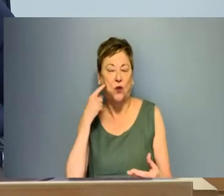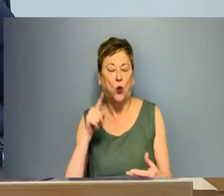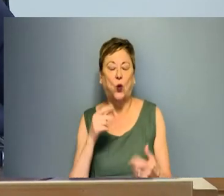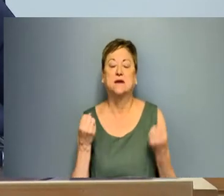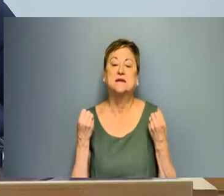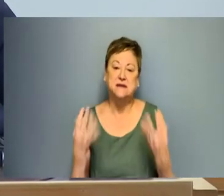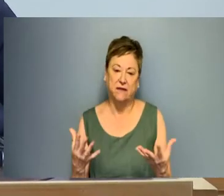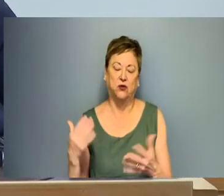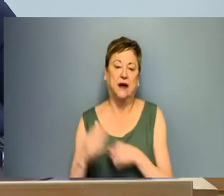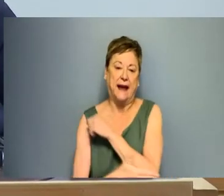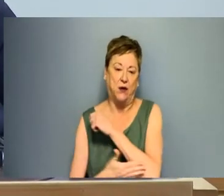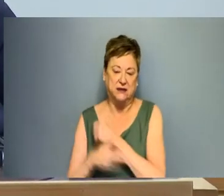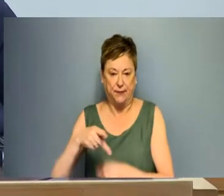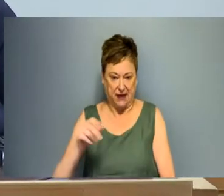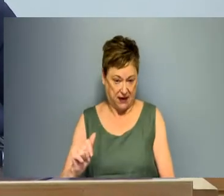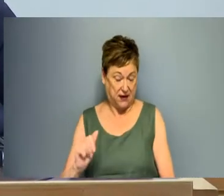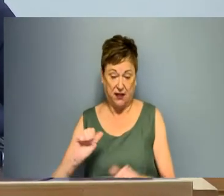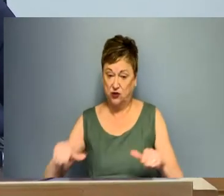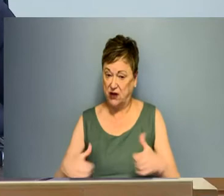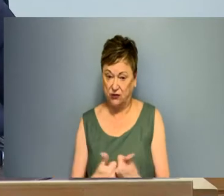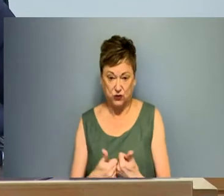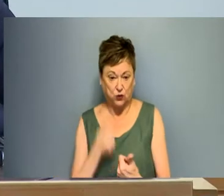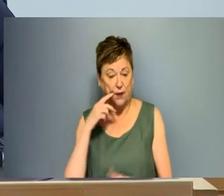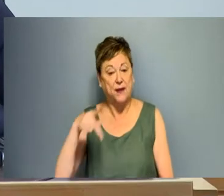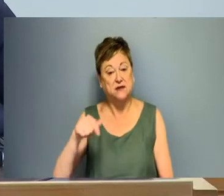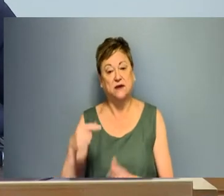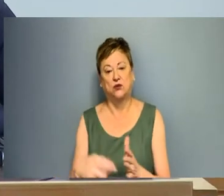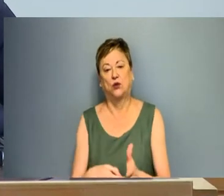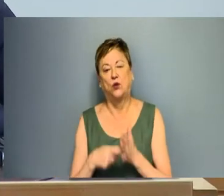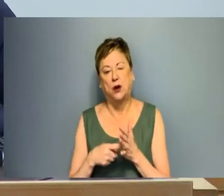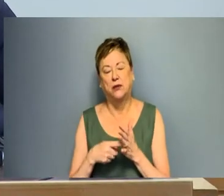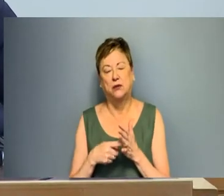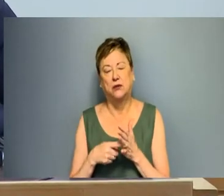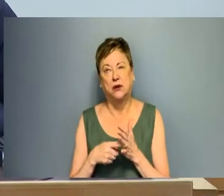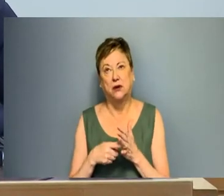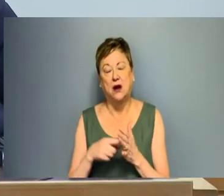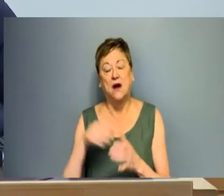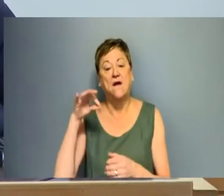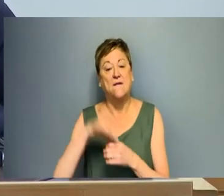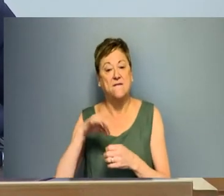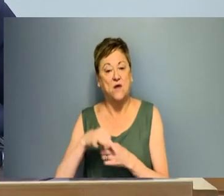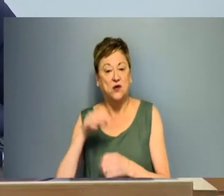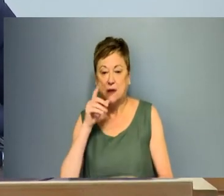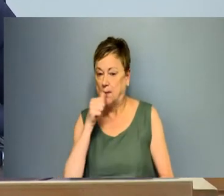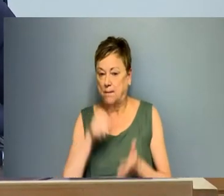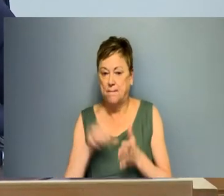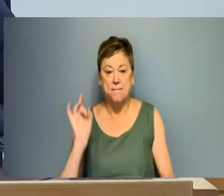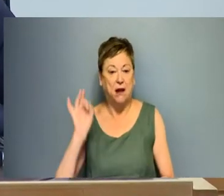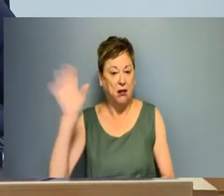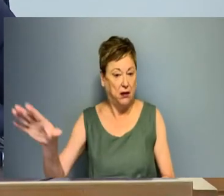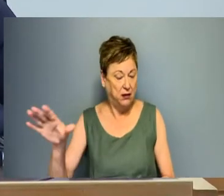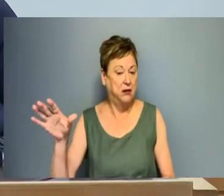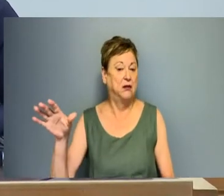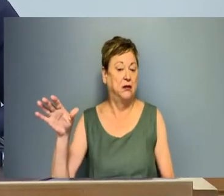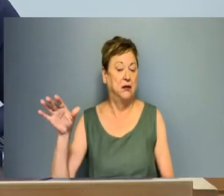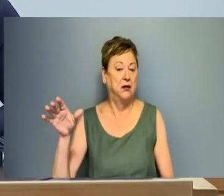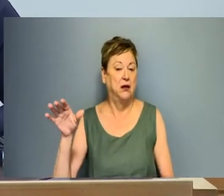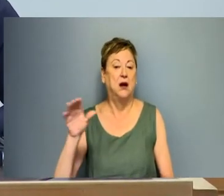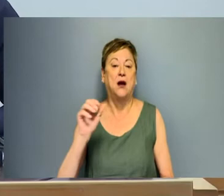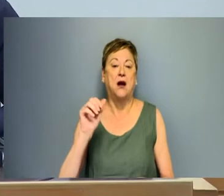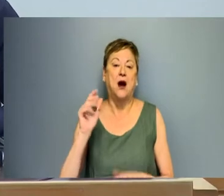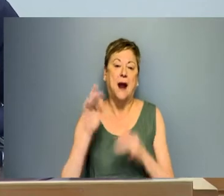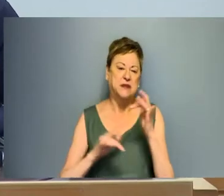essence of those challenges were Pennsylvania's requirement that voters who send in mail-in or absentee or overseas